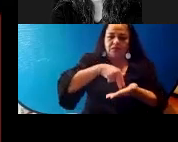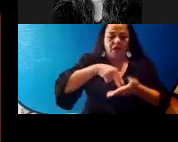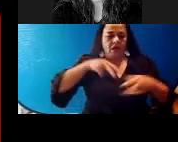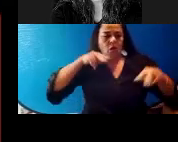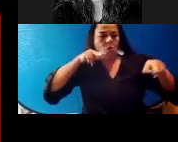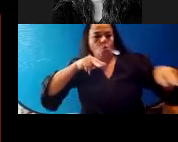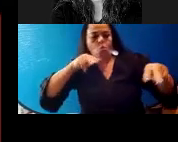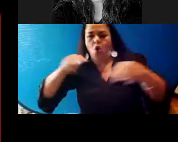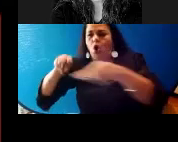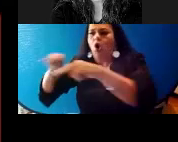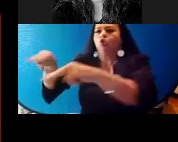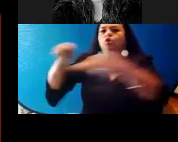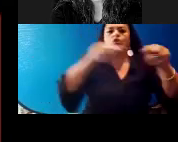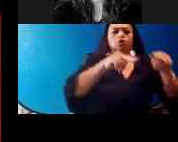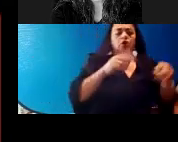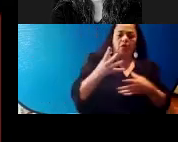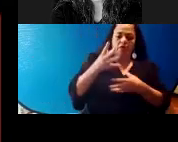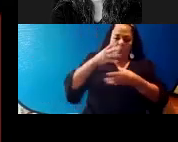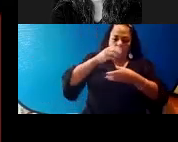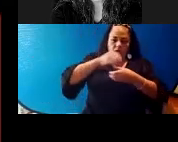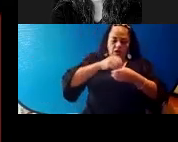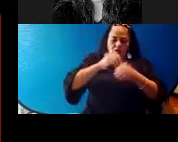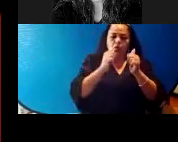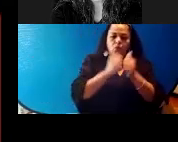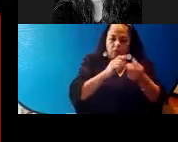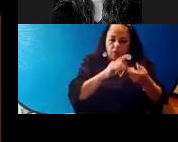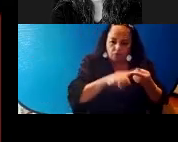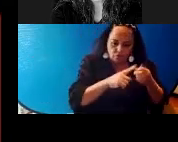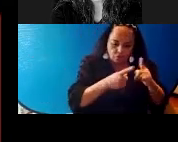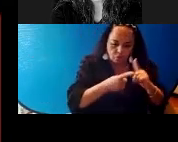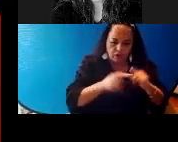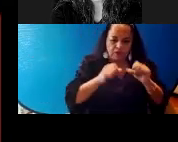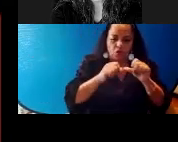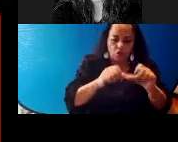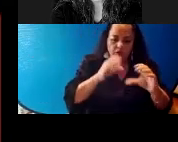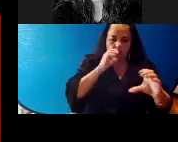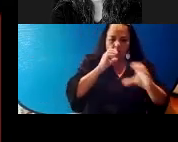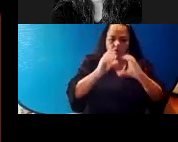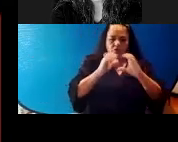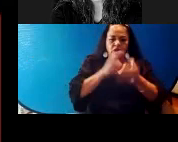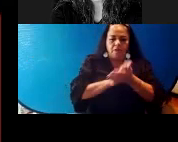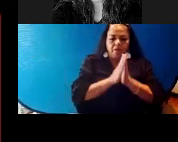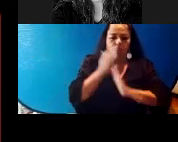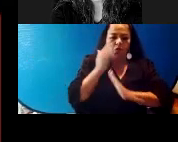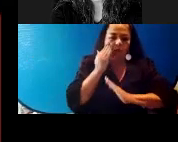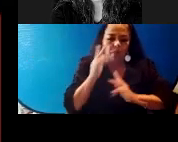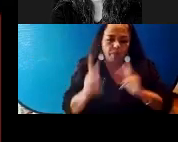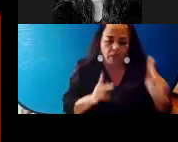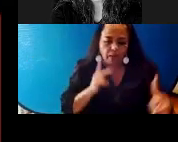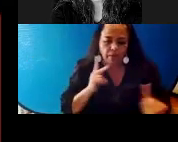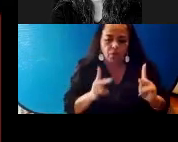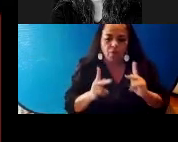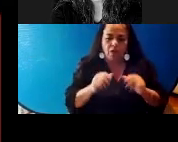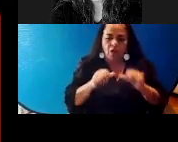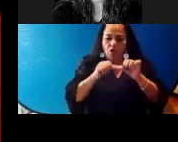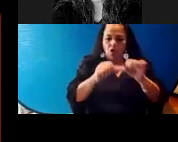over everybody. You're engaging with folks as colleagues, you're in constant conversation, getting to know people, just